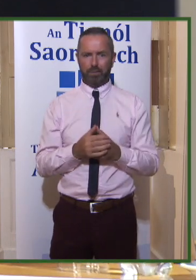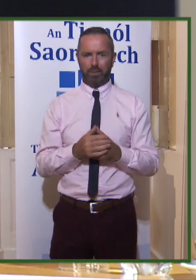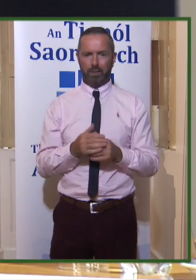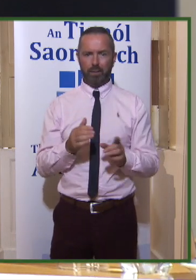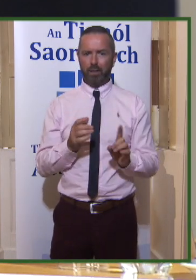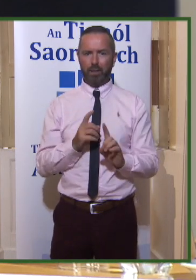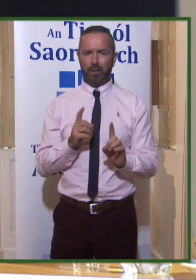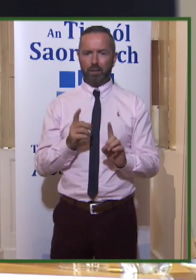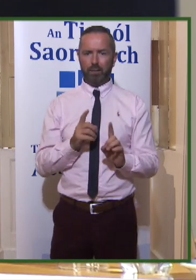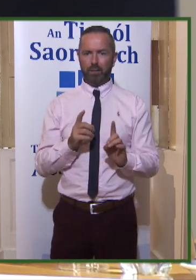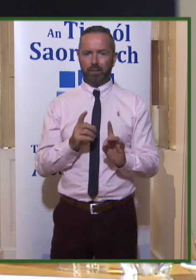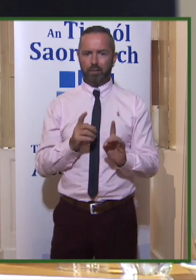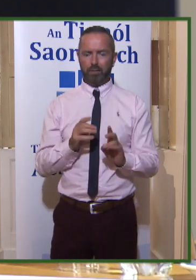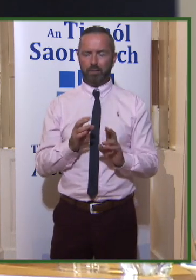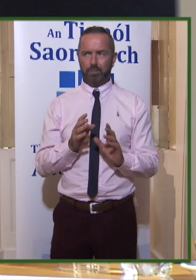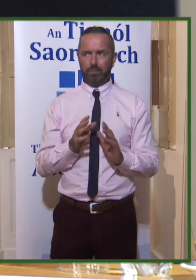Yeah.